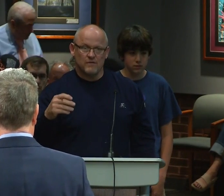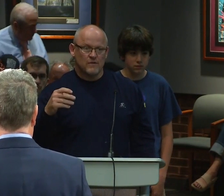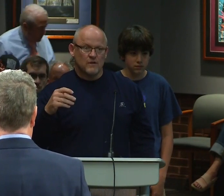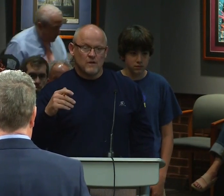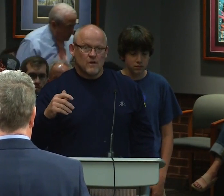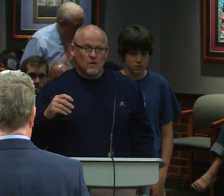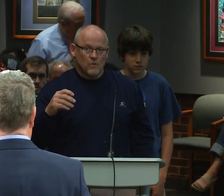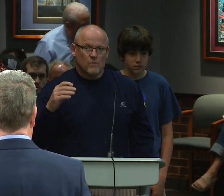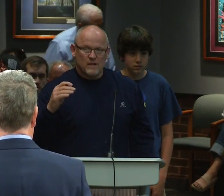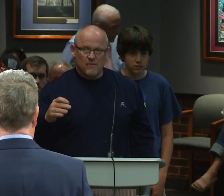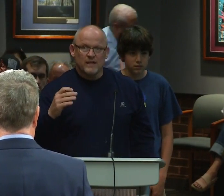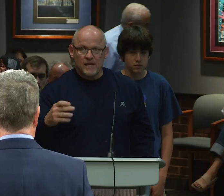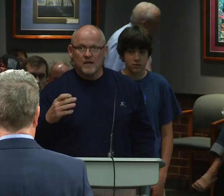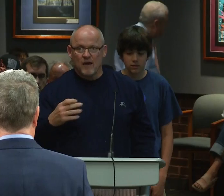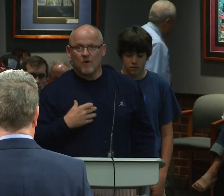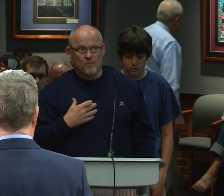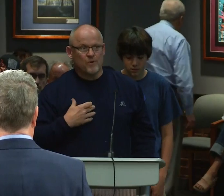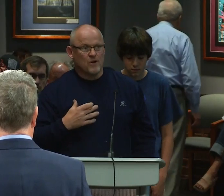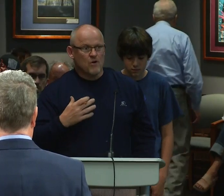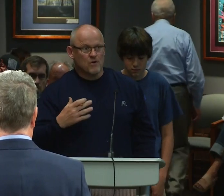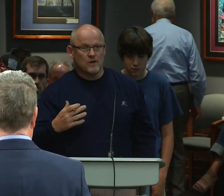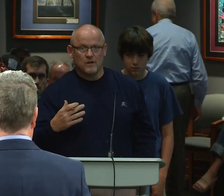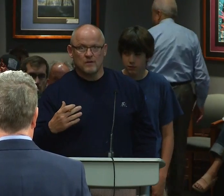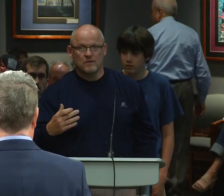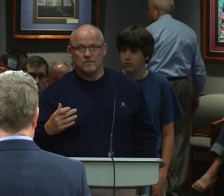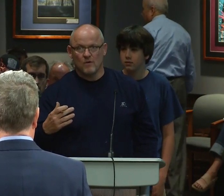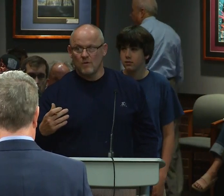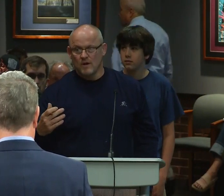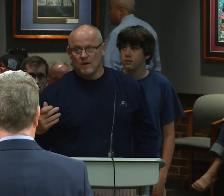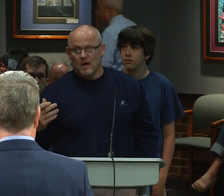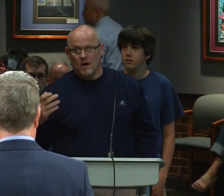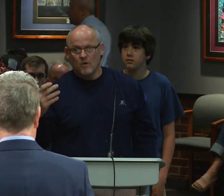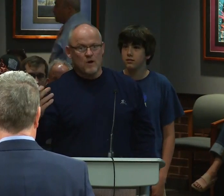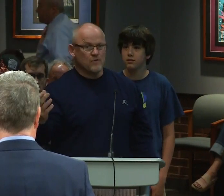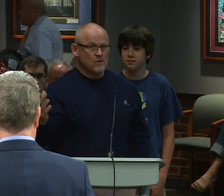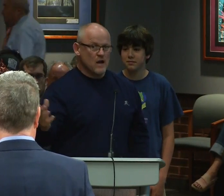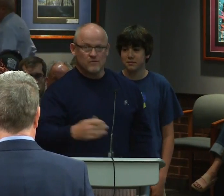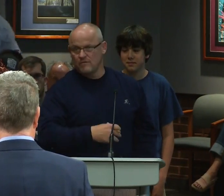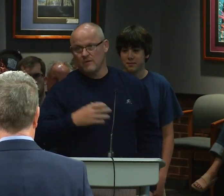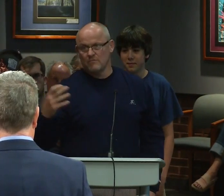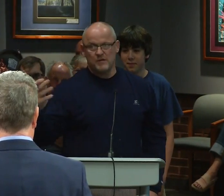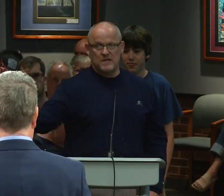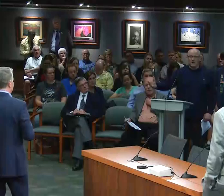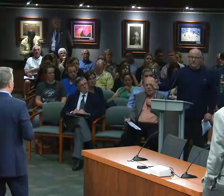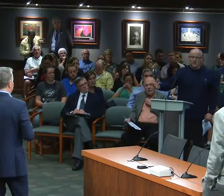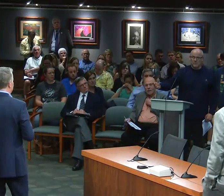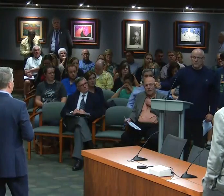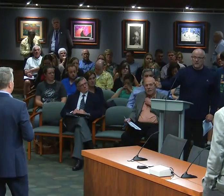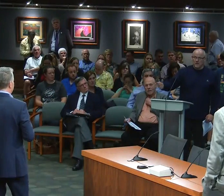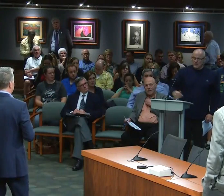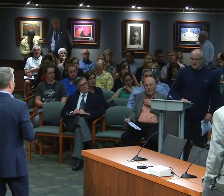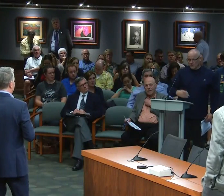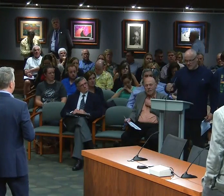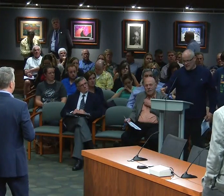And we definitely need to have our input heard. So whoever you guys that reach out to the